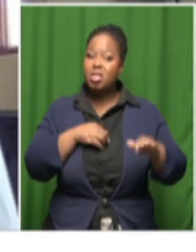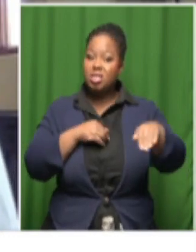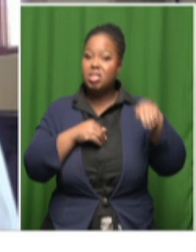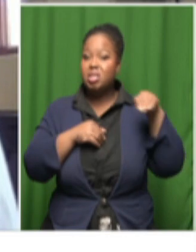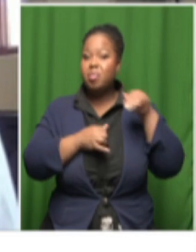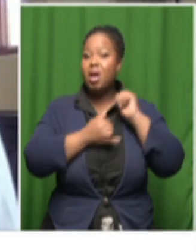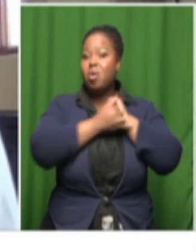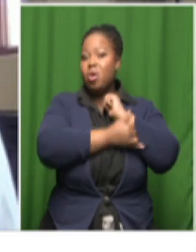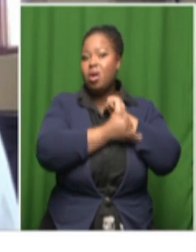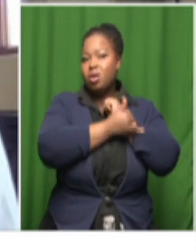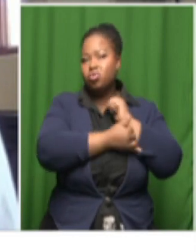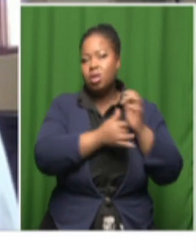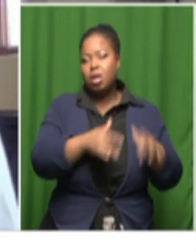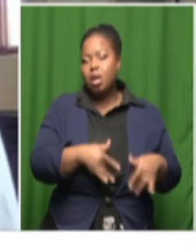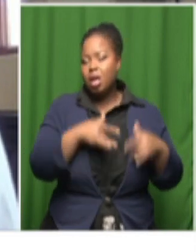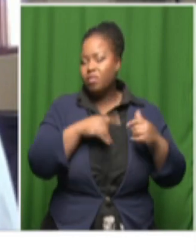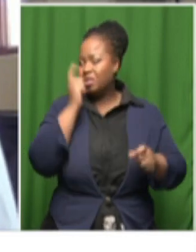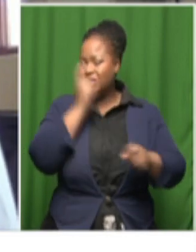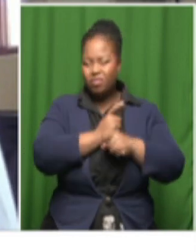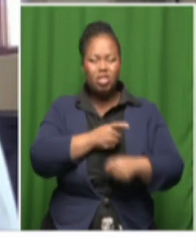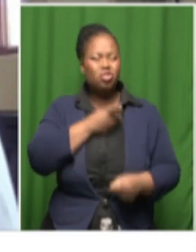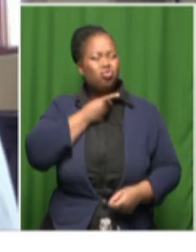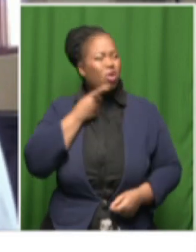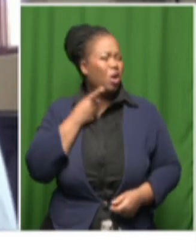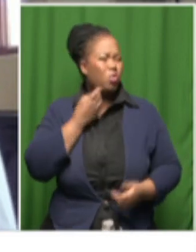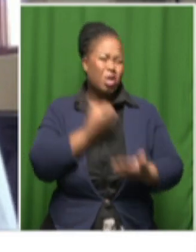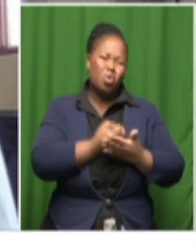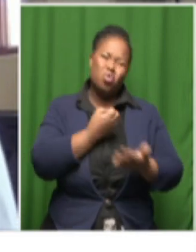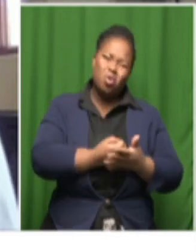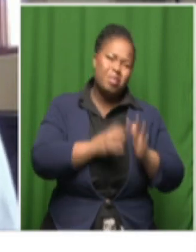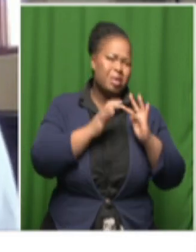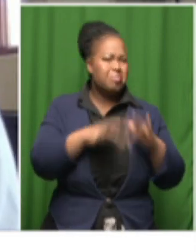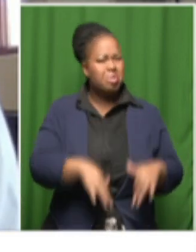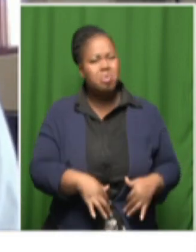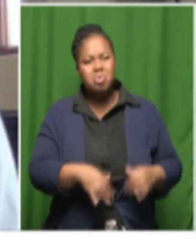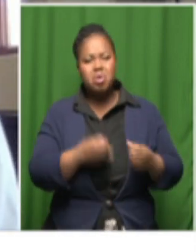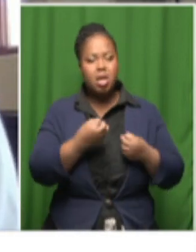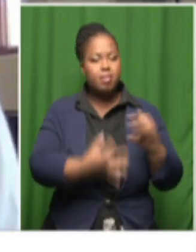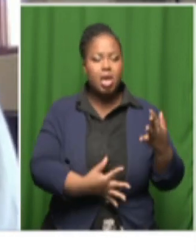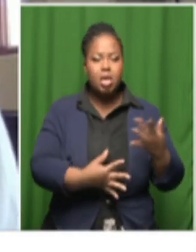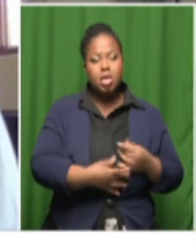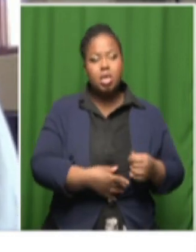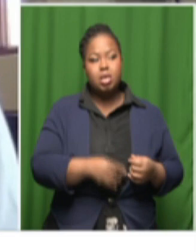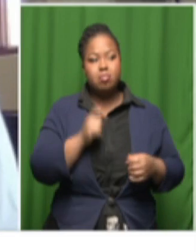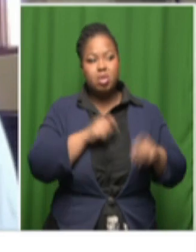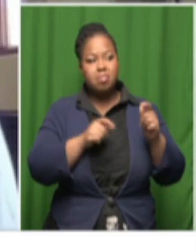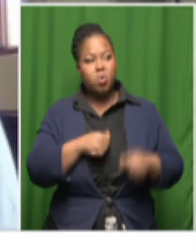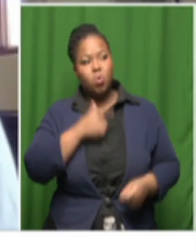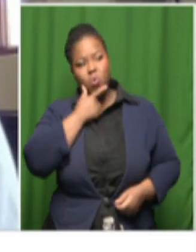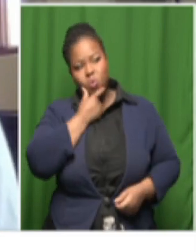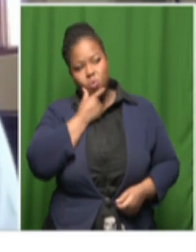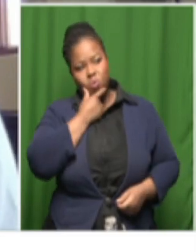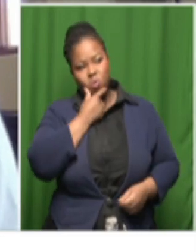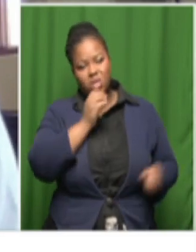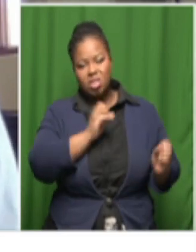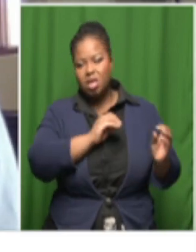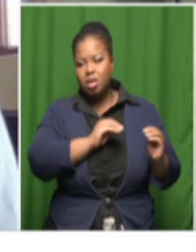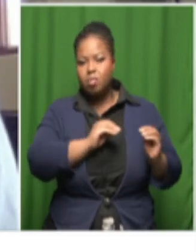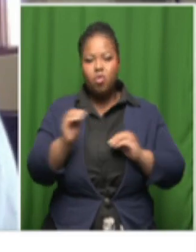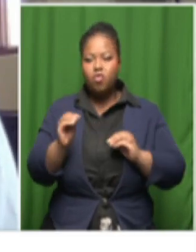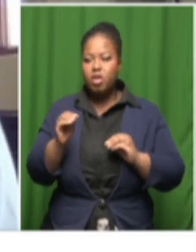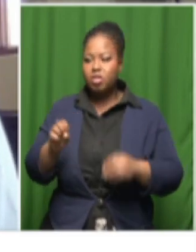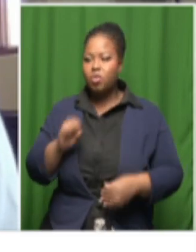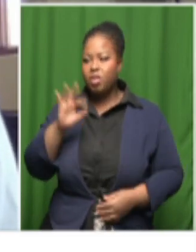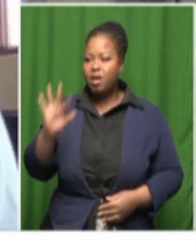possible due to political persecution, drought, economic collapse, and so on. And often when people have been deported or have